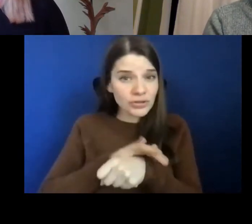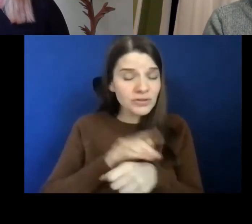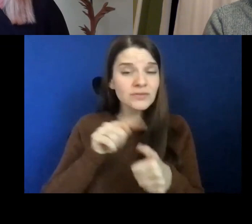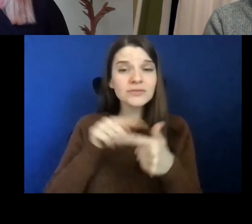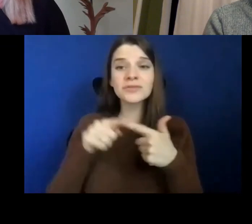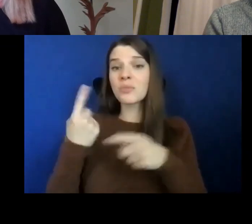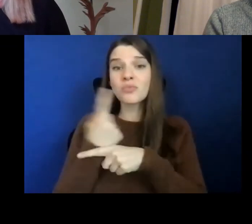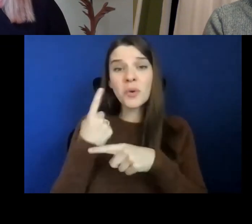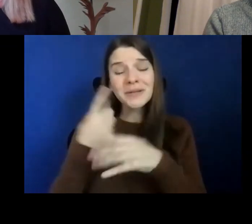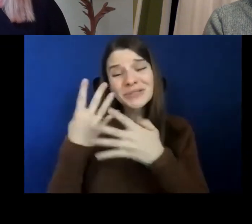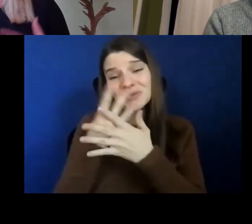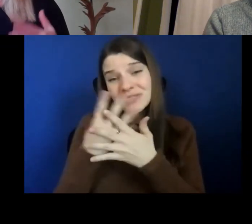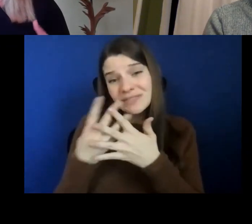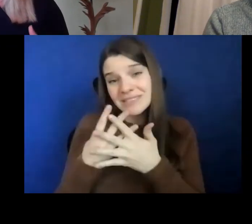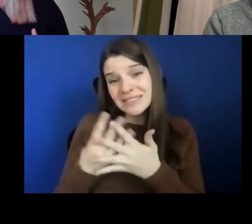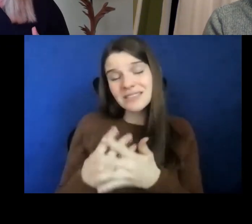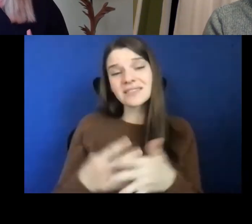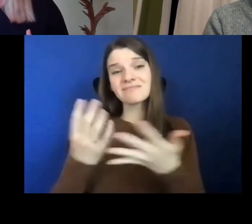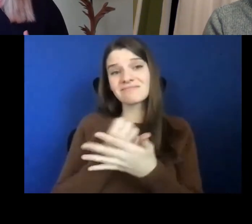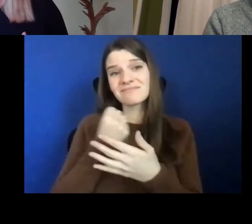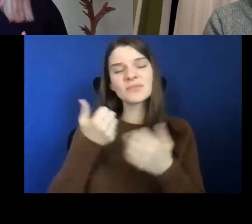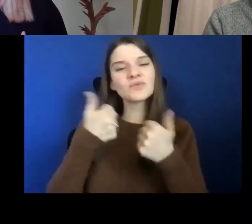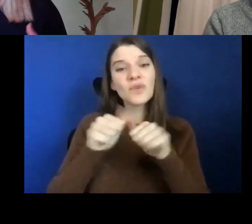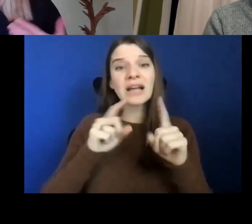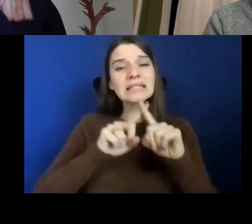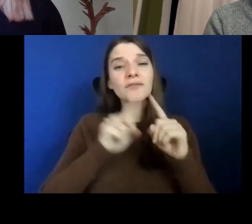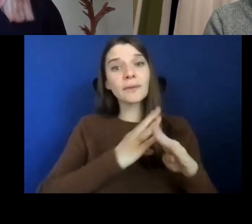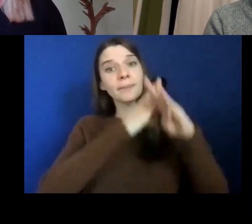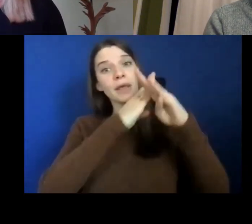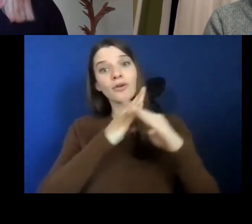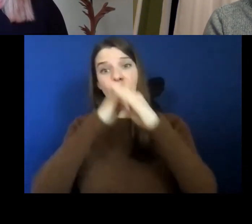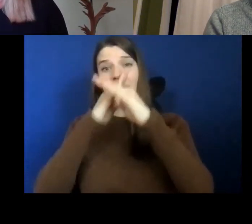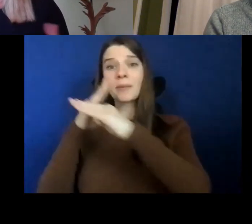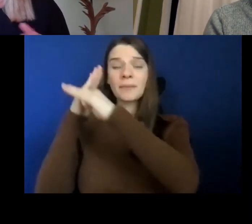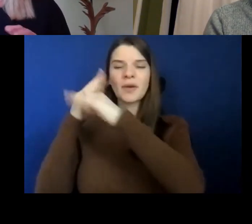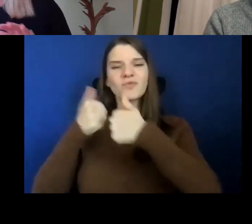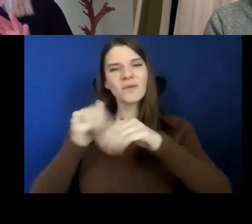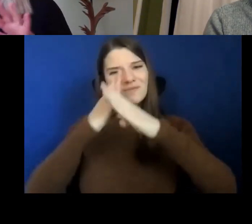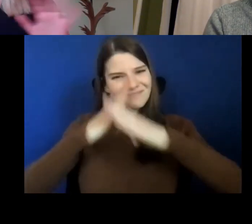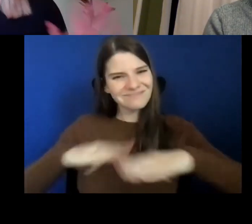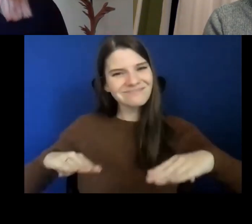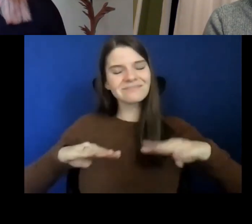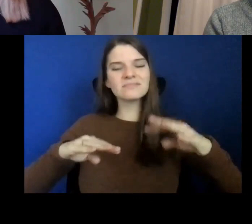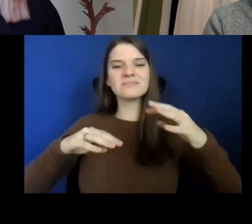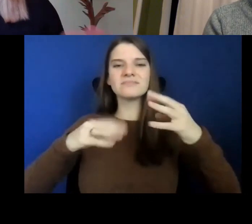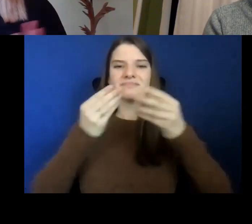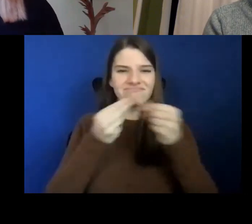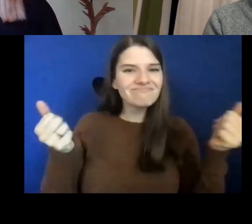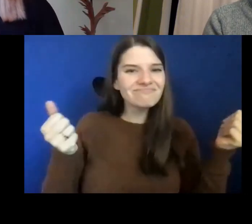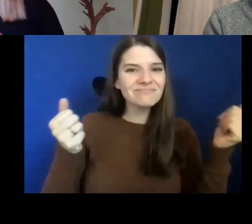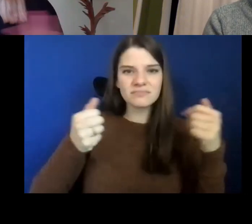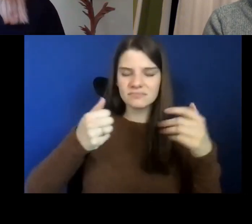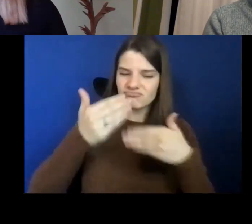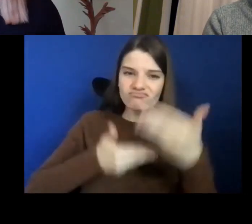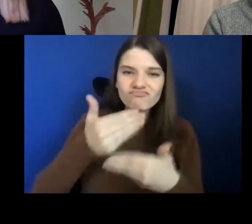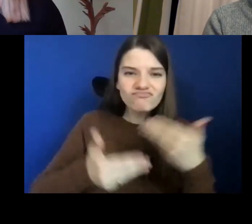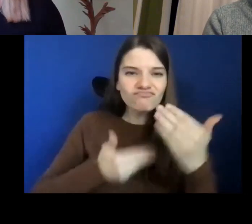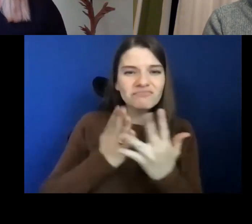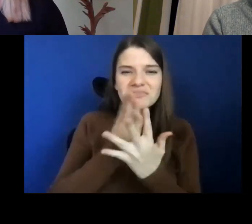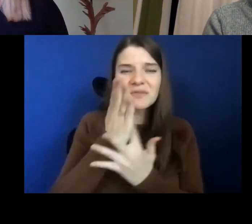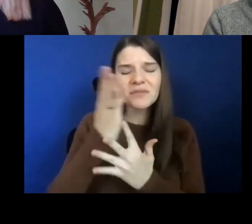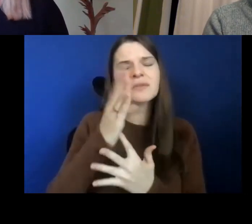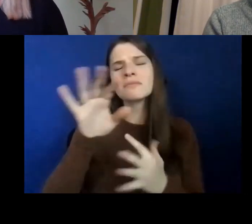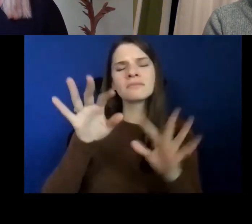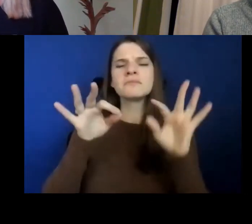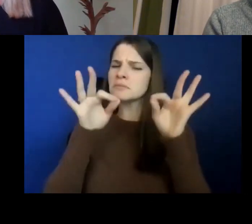appropriate screening, trying to break down those barriers that we've all seen in the past. Certainly, there is a ton of work to